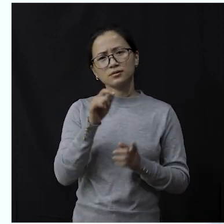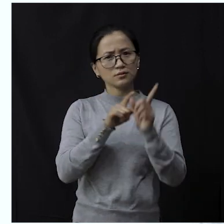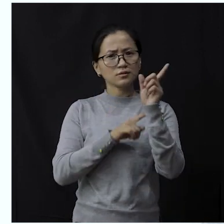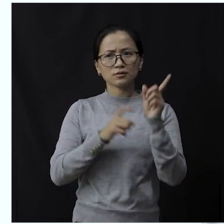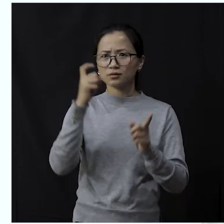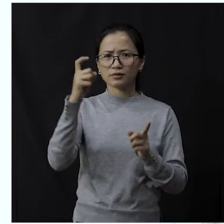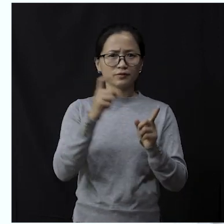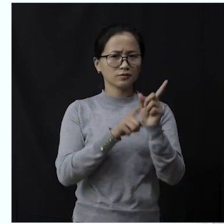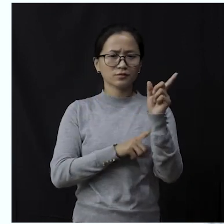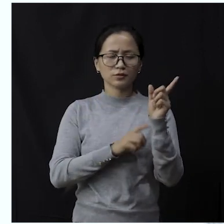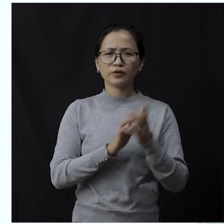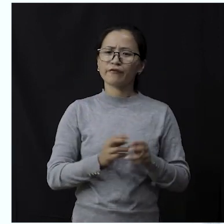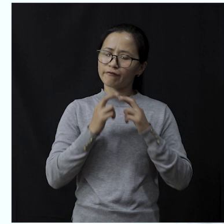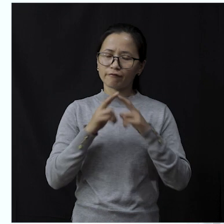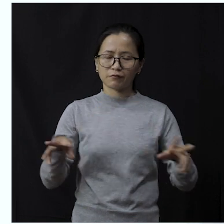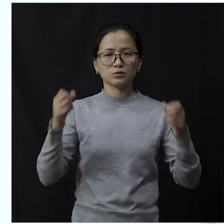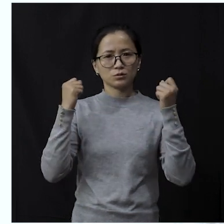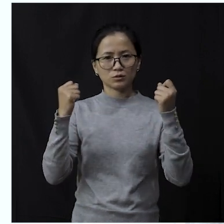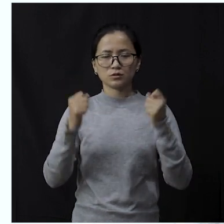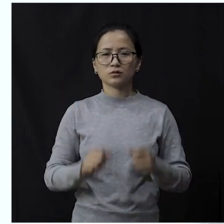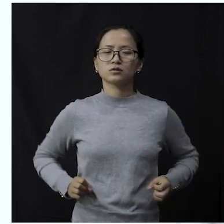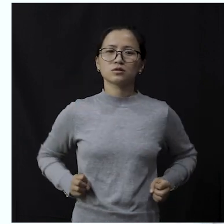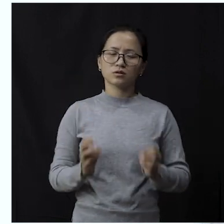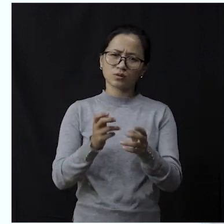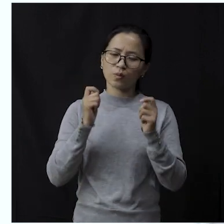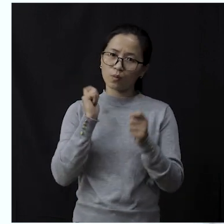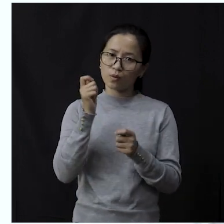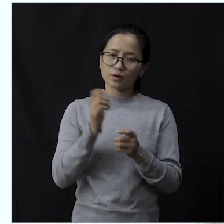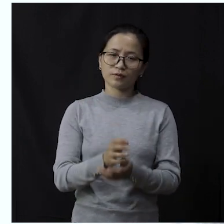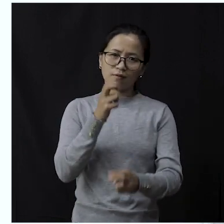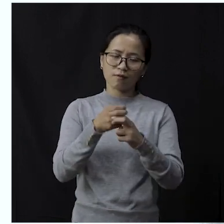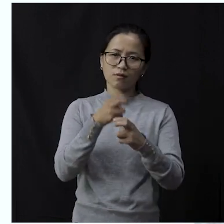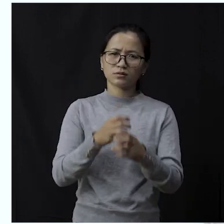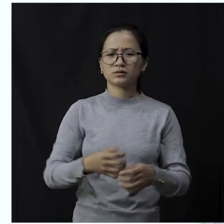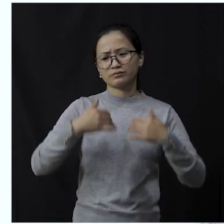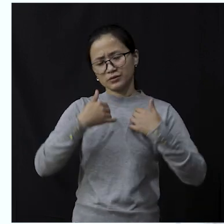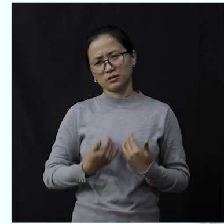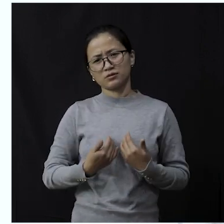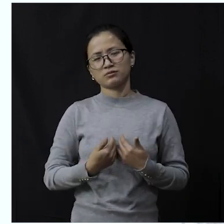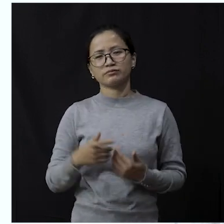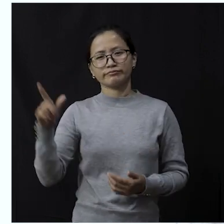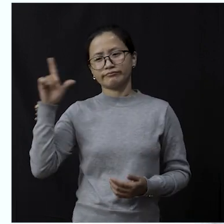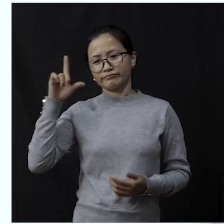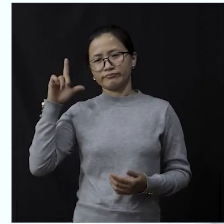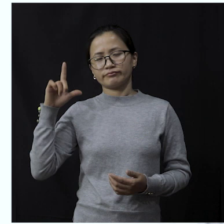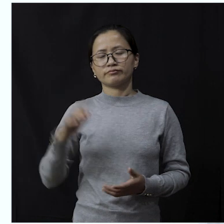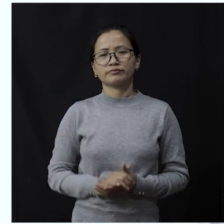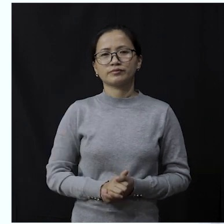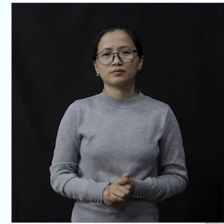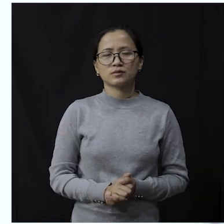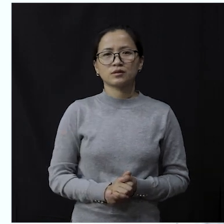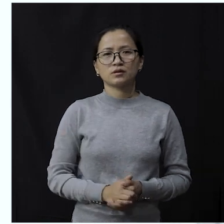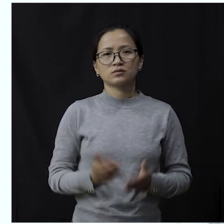years. So 6 and 7 years will be very strong. So you have to start working hard. Even if you're feeling tired and lazy, okay? If you're feeling tired